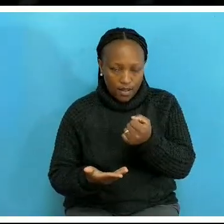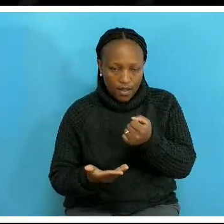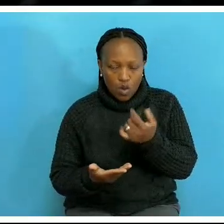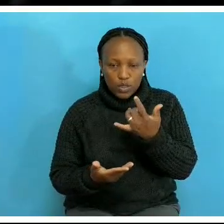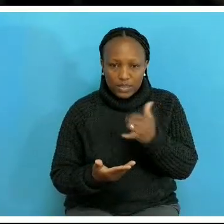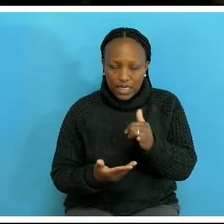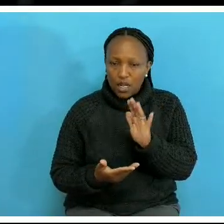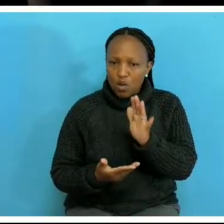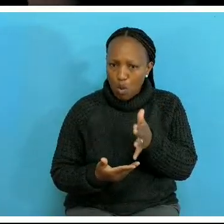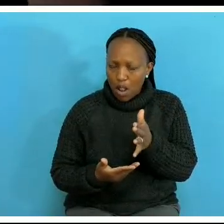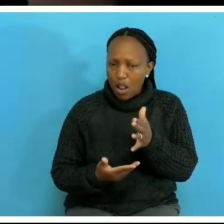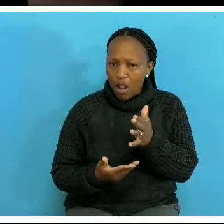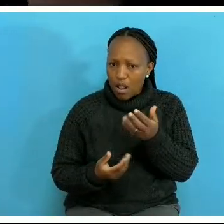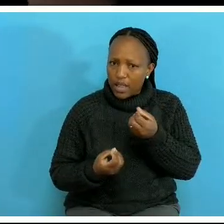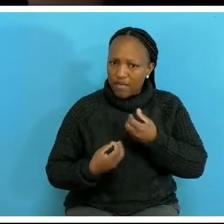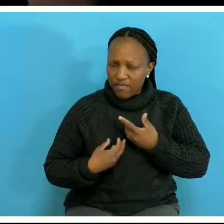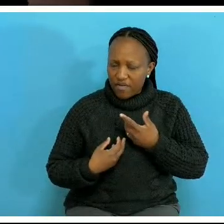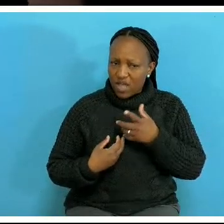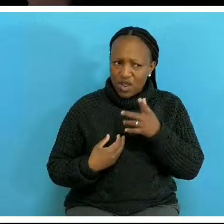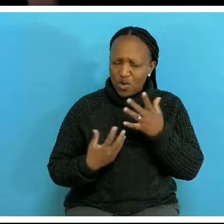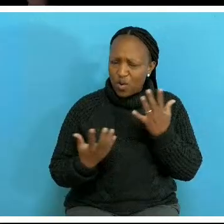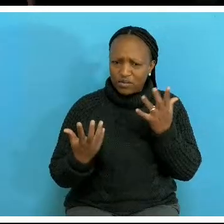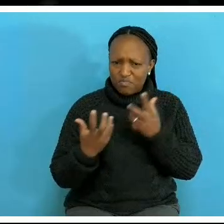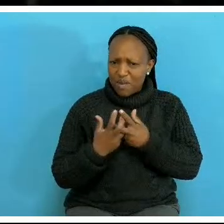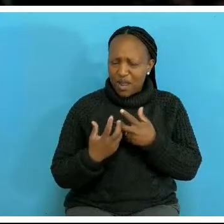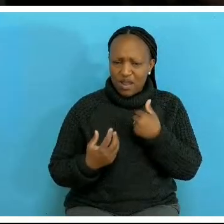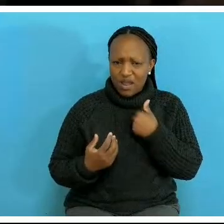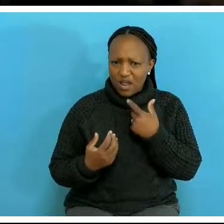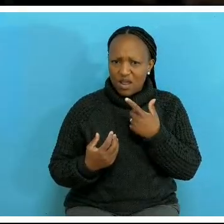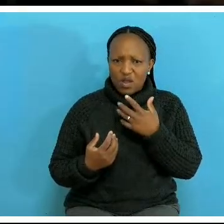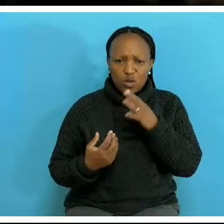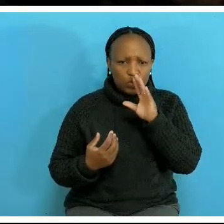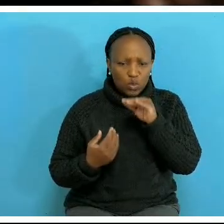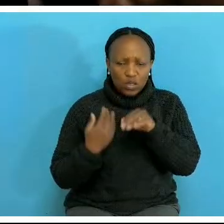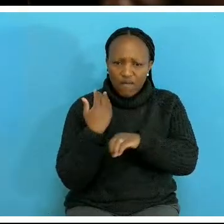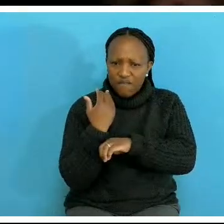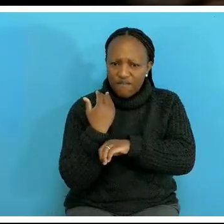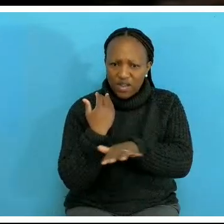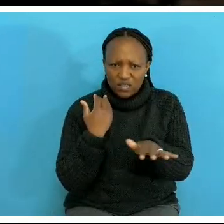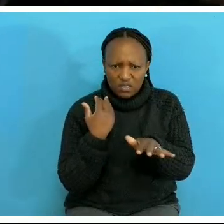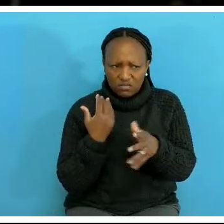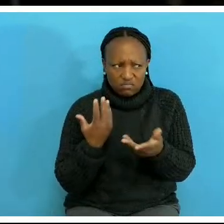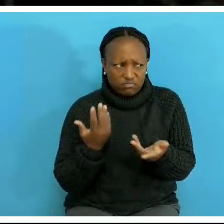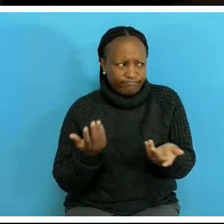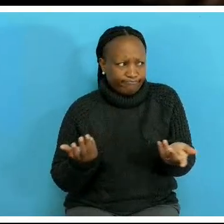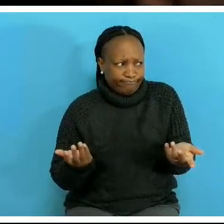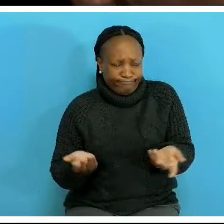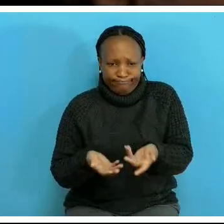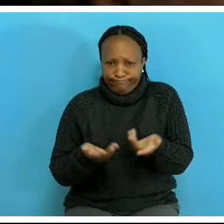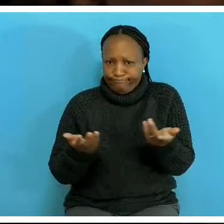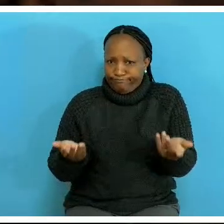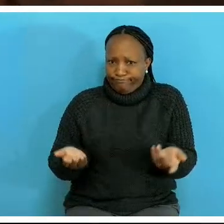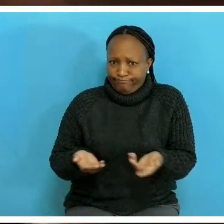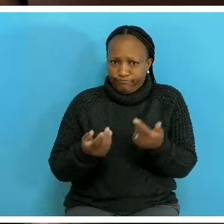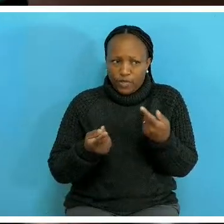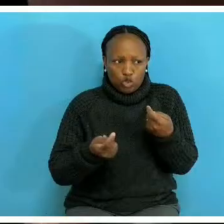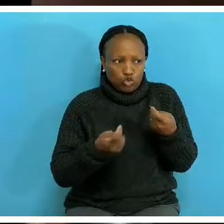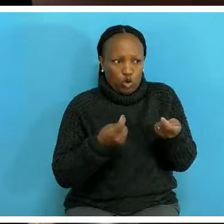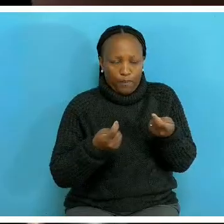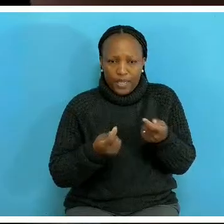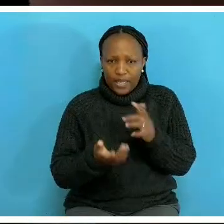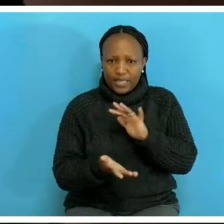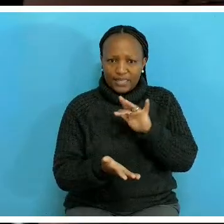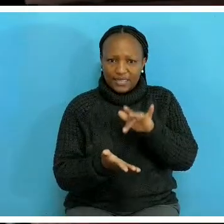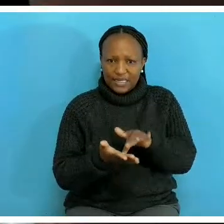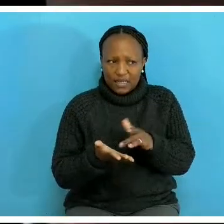allocated? Because it's not talking to us. You're talking about infrastructure. There's no infrastructure. You know how many shopping centers we have in